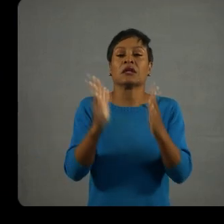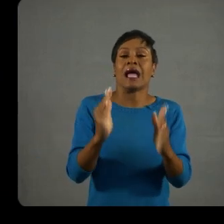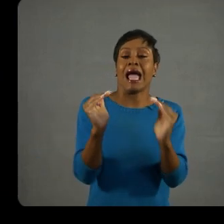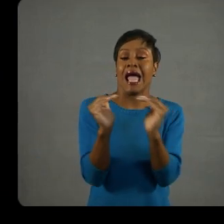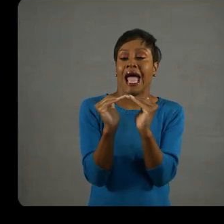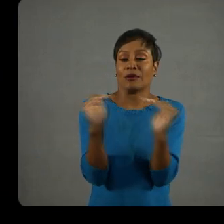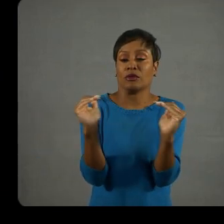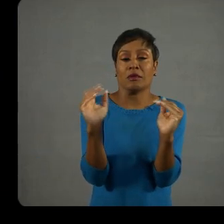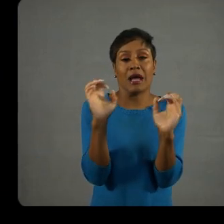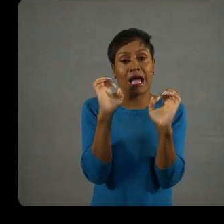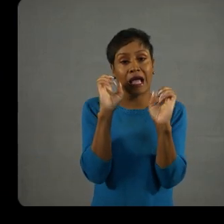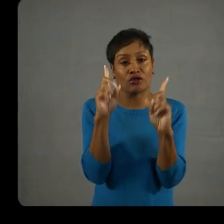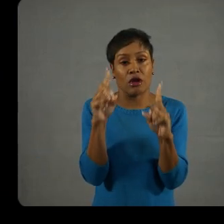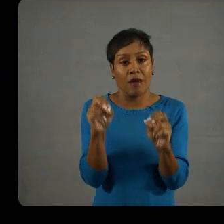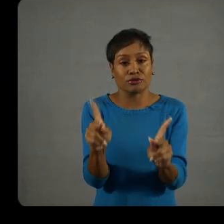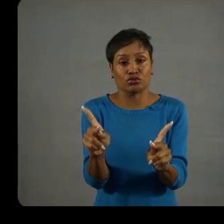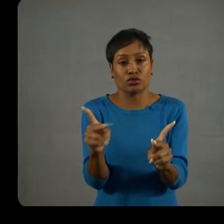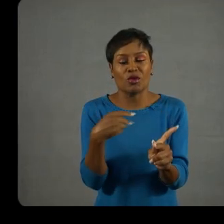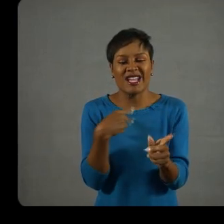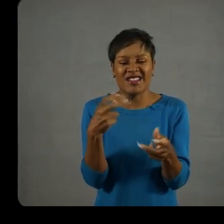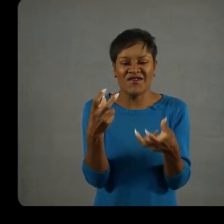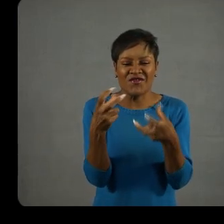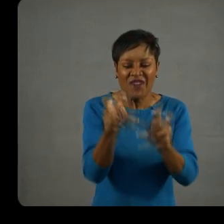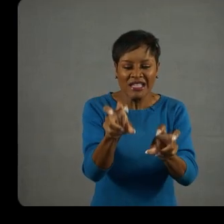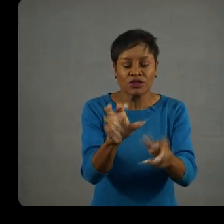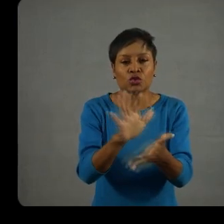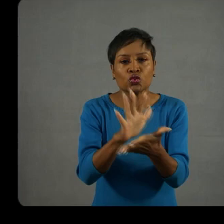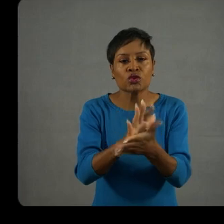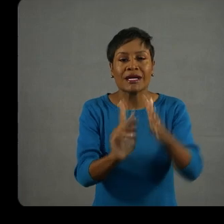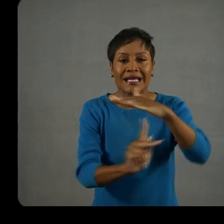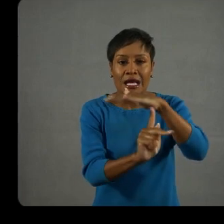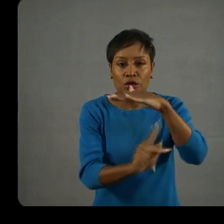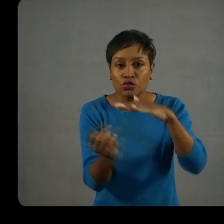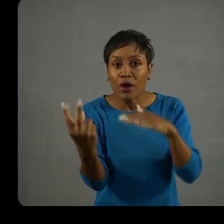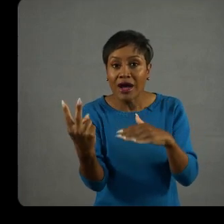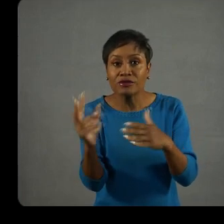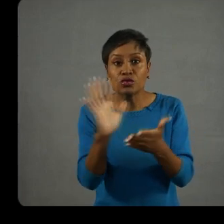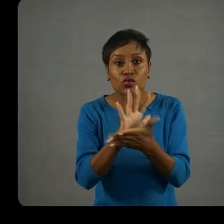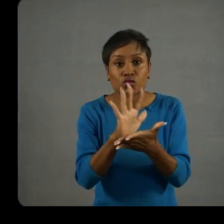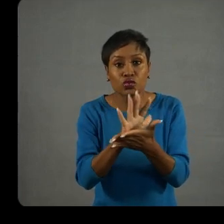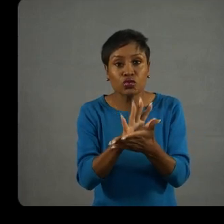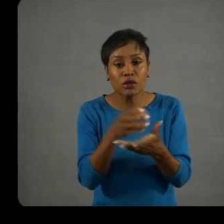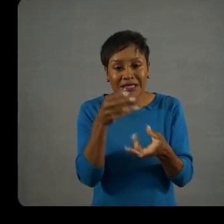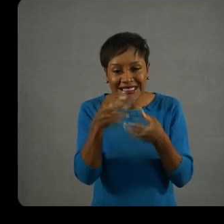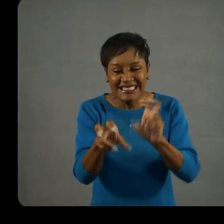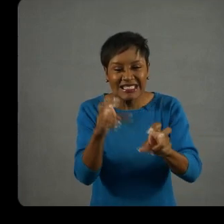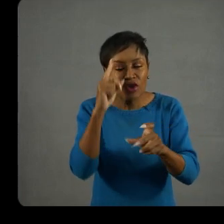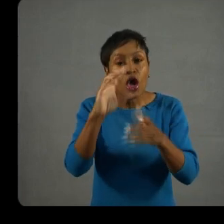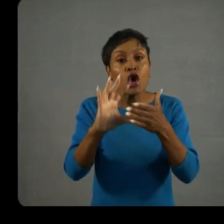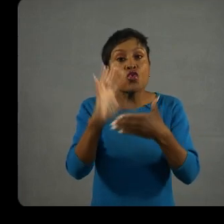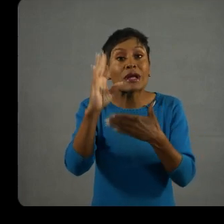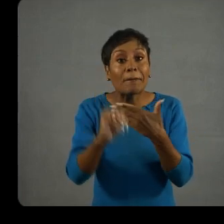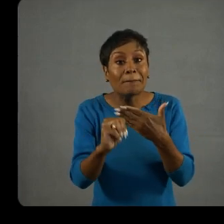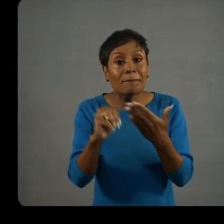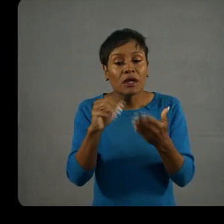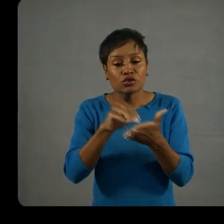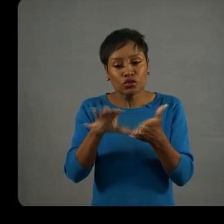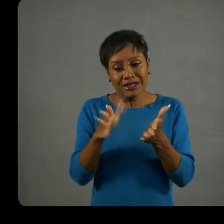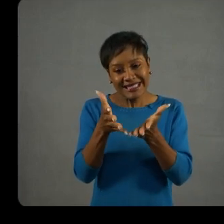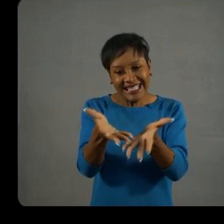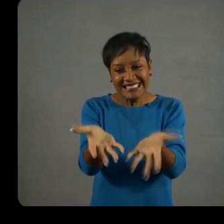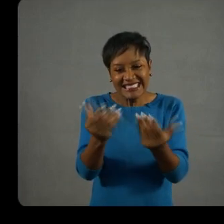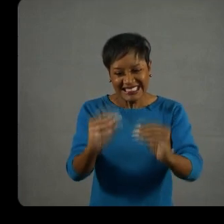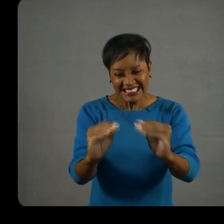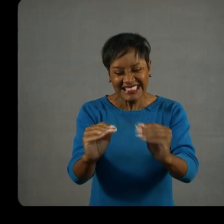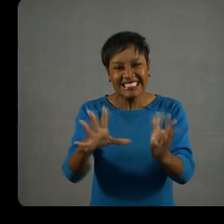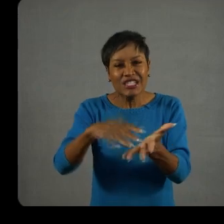educational opportunities. So we invest in schools directly, in K-12 schools, so that we can get the curriculum that students need to be able